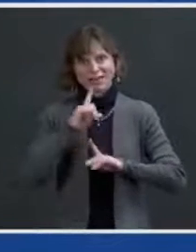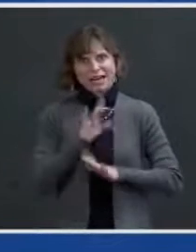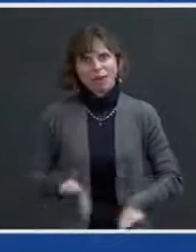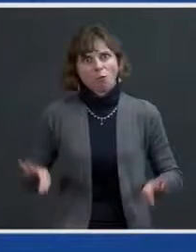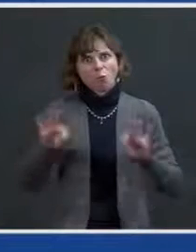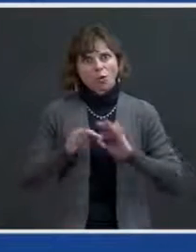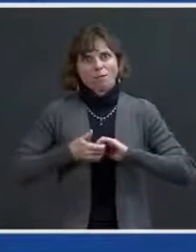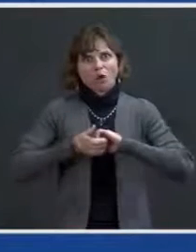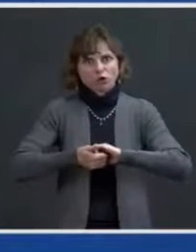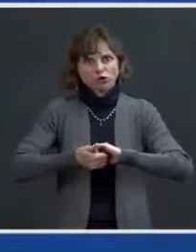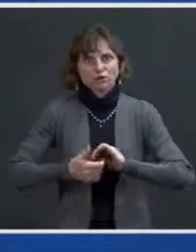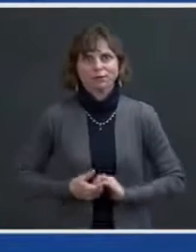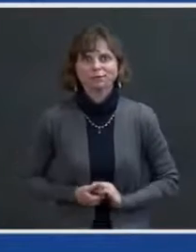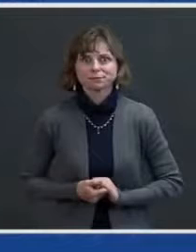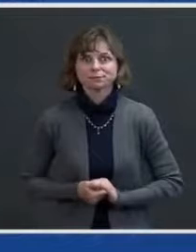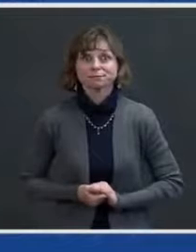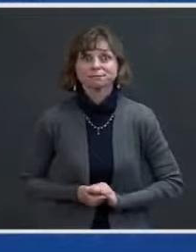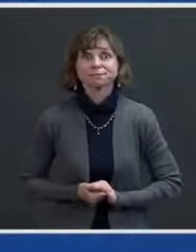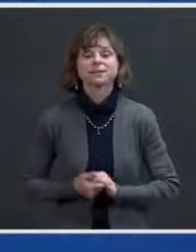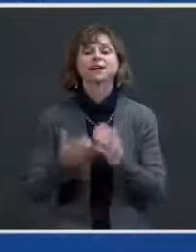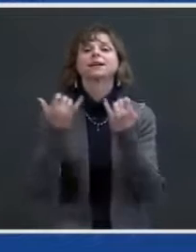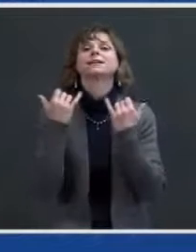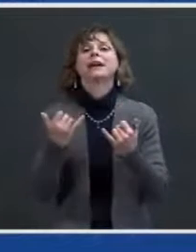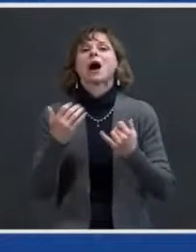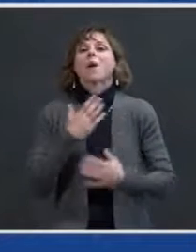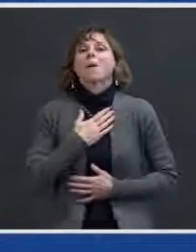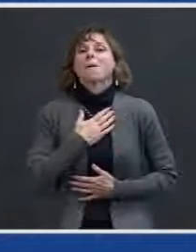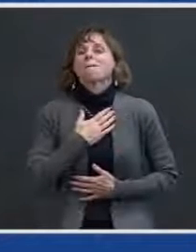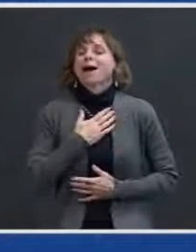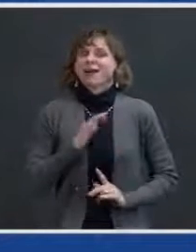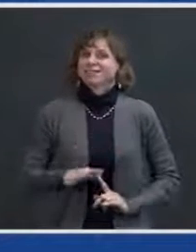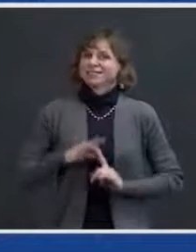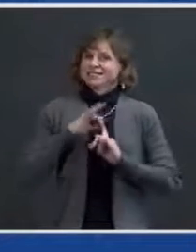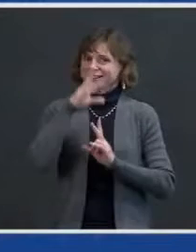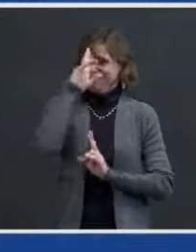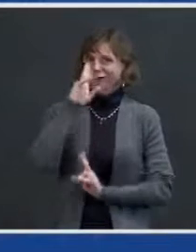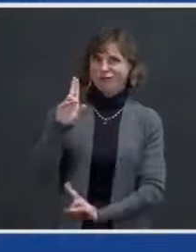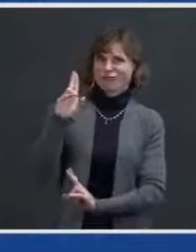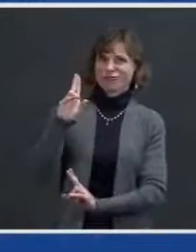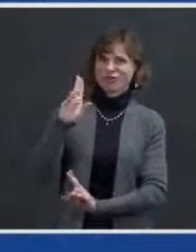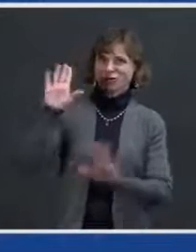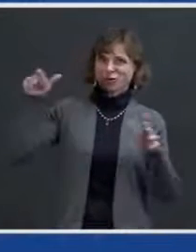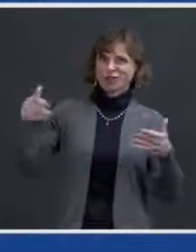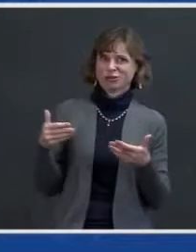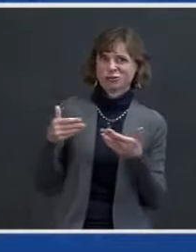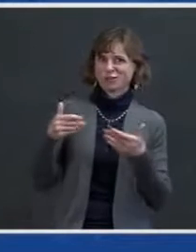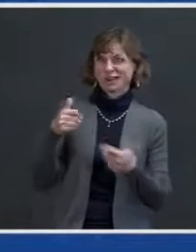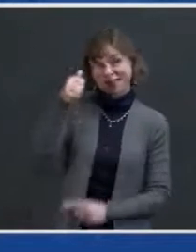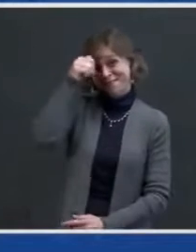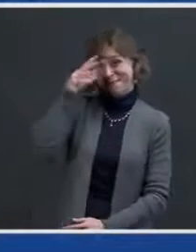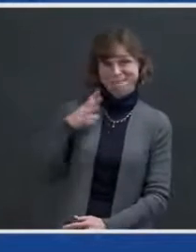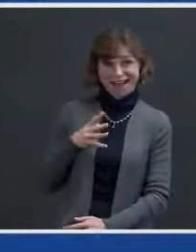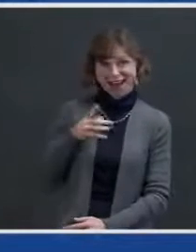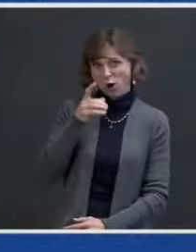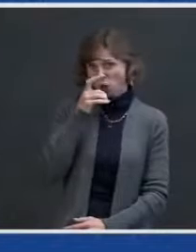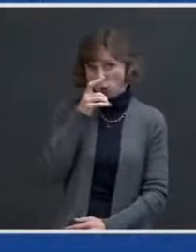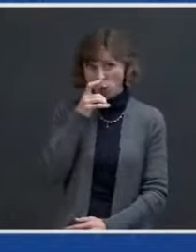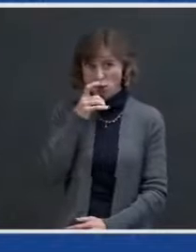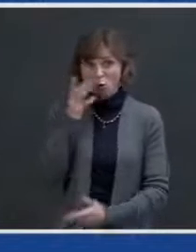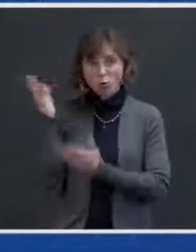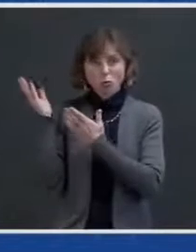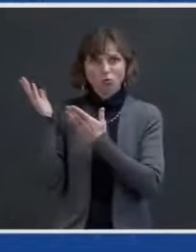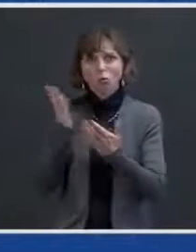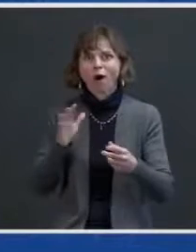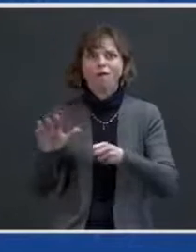partnership. And now, it is my distinct honor to introduce the man who has brought the full